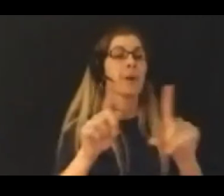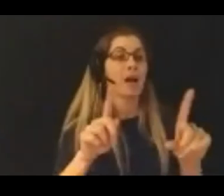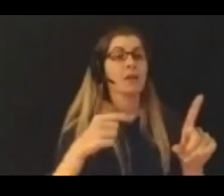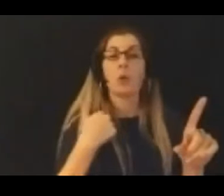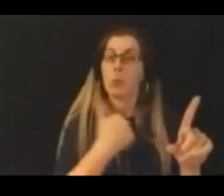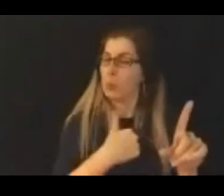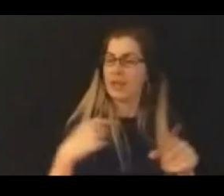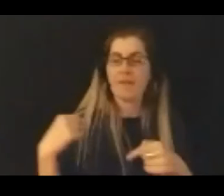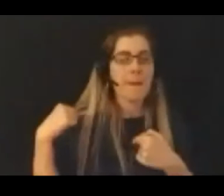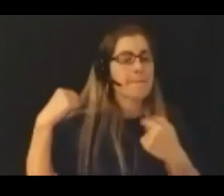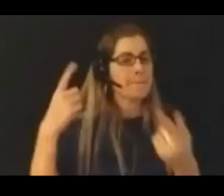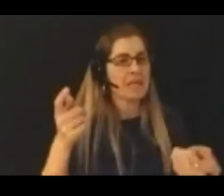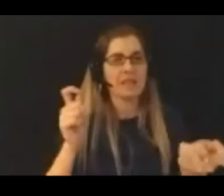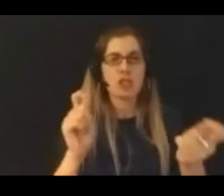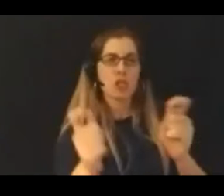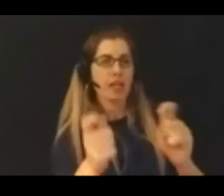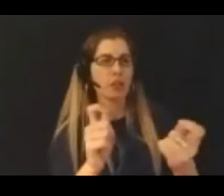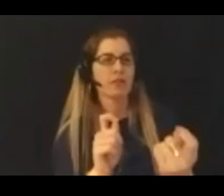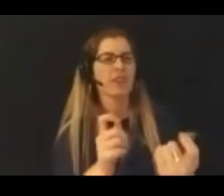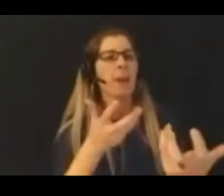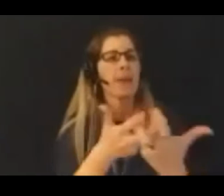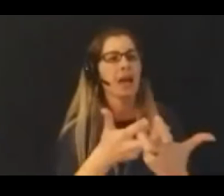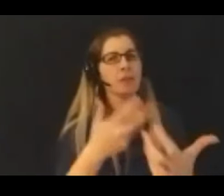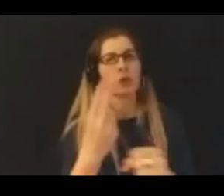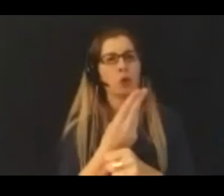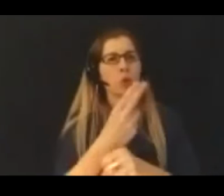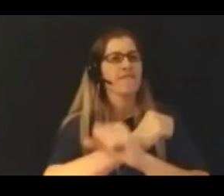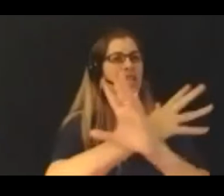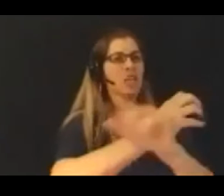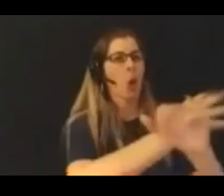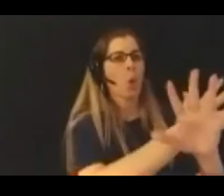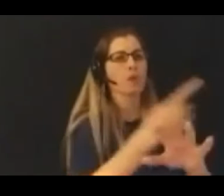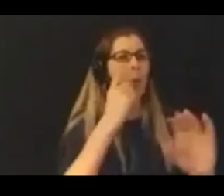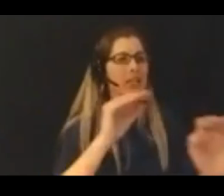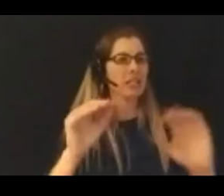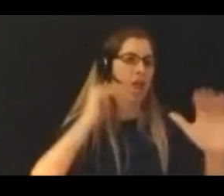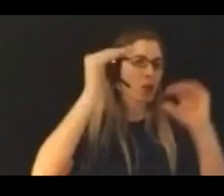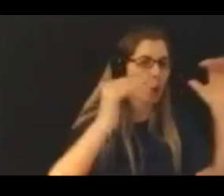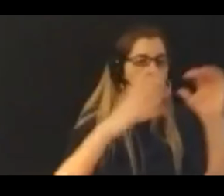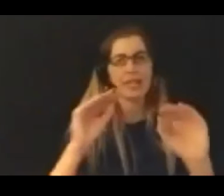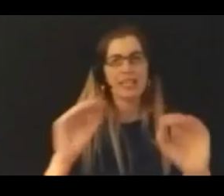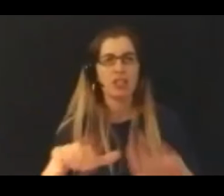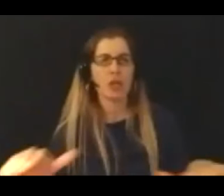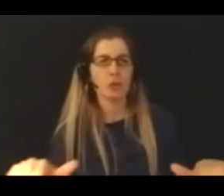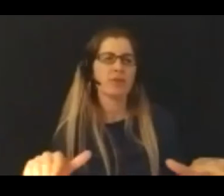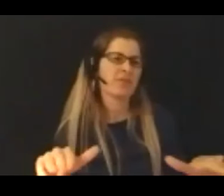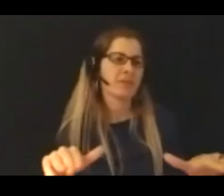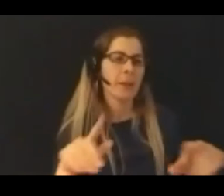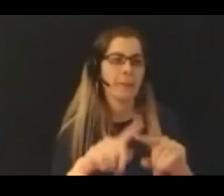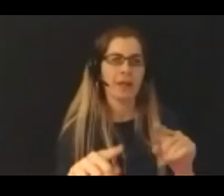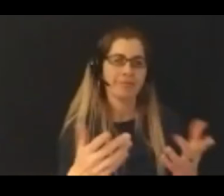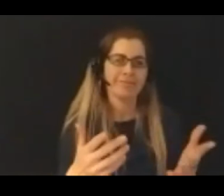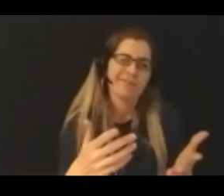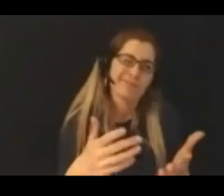been teaching online classes to adults and some to children as well, although we've been giving them a break from that because they've had so